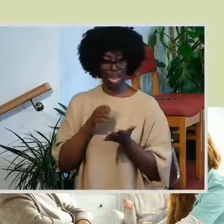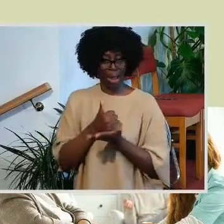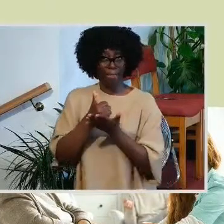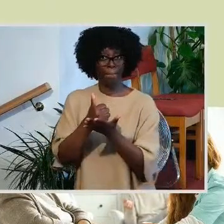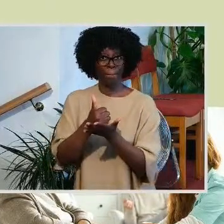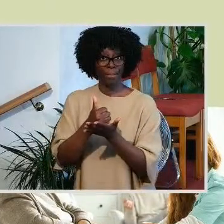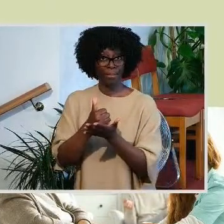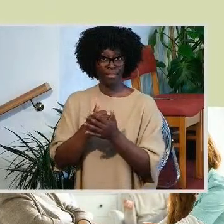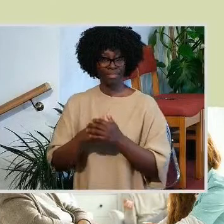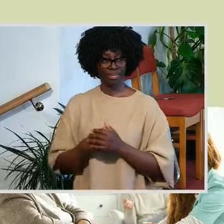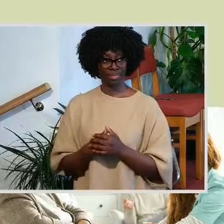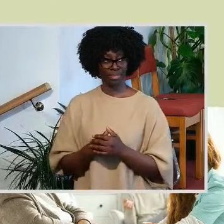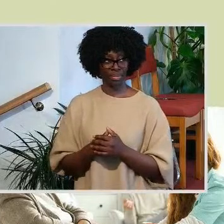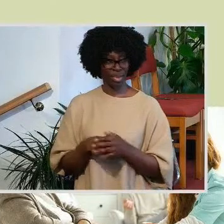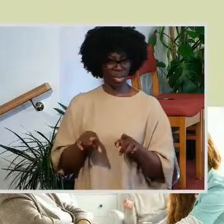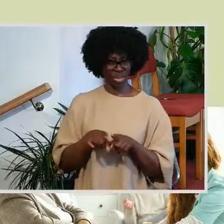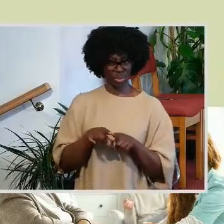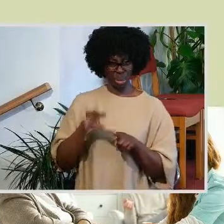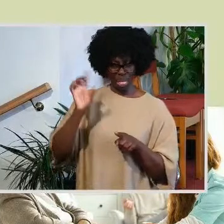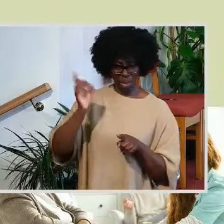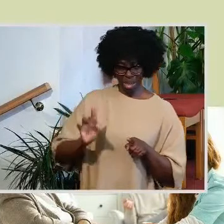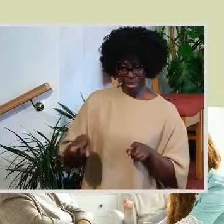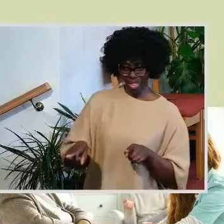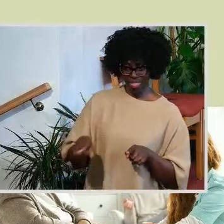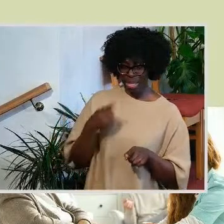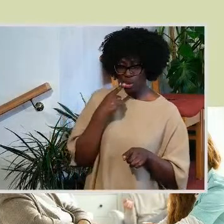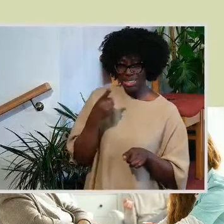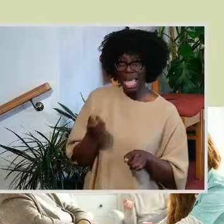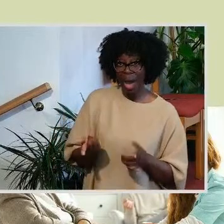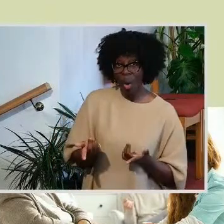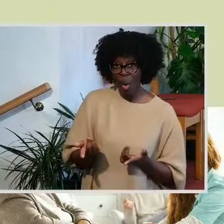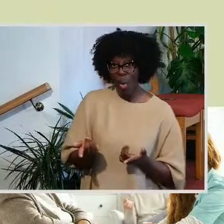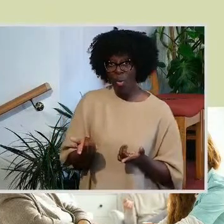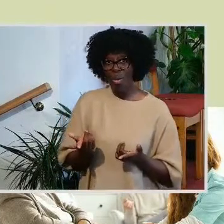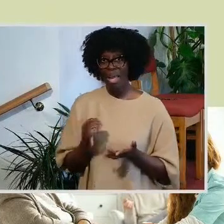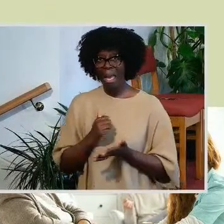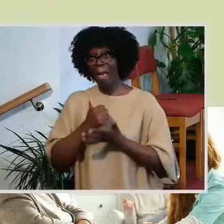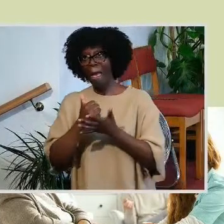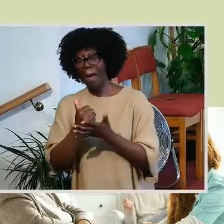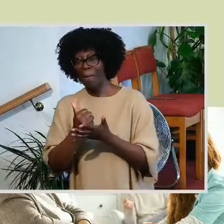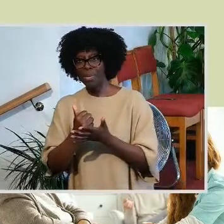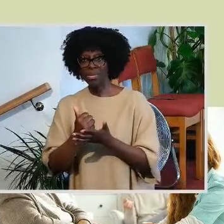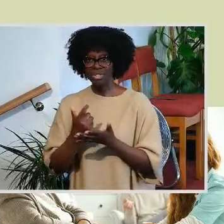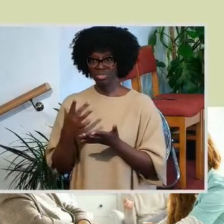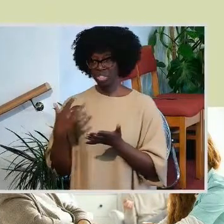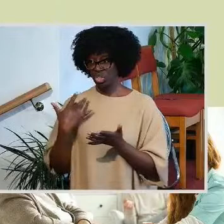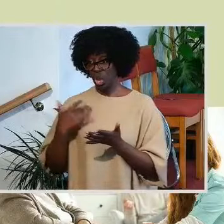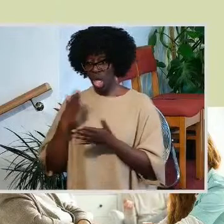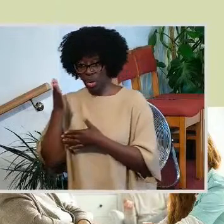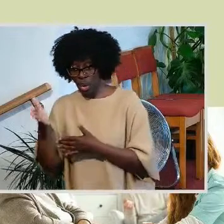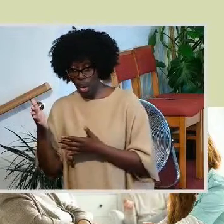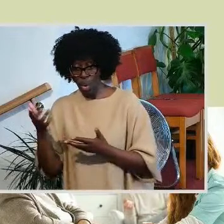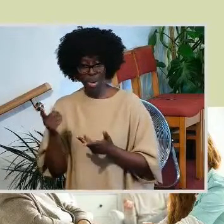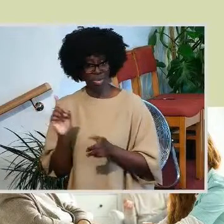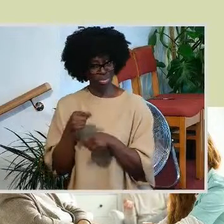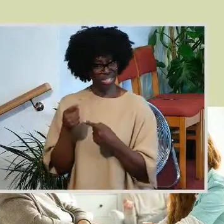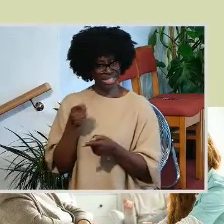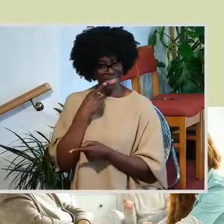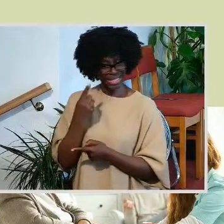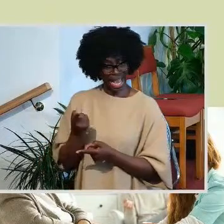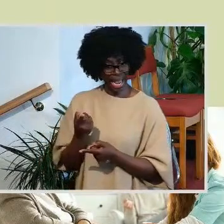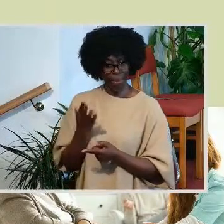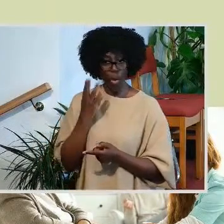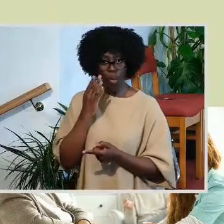to express when they needed to use the toilet or attend to themselves. But after this treatment with turmeric, they were able to recognize